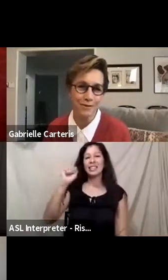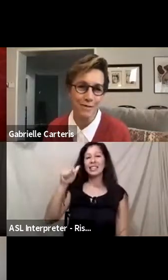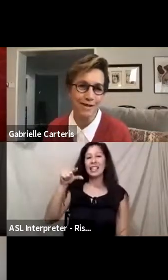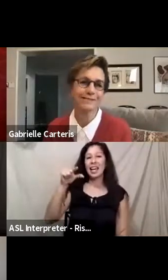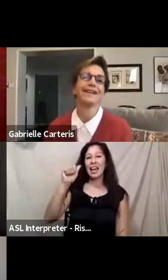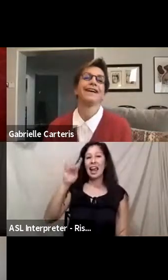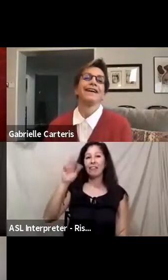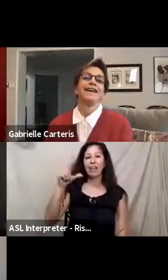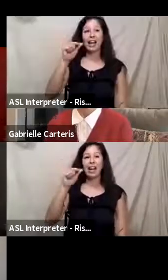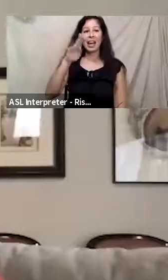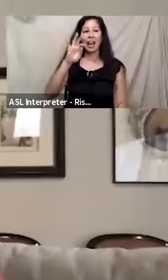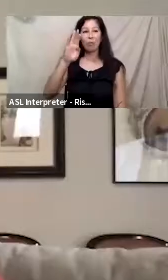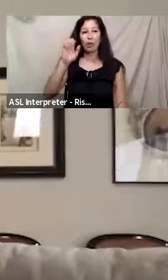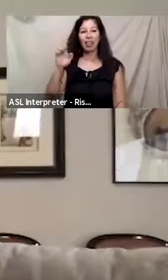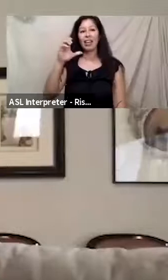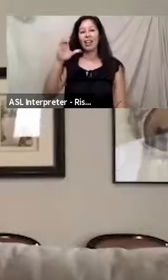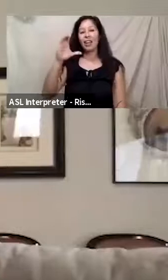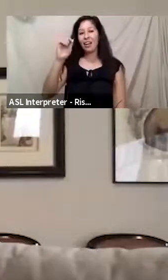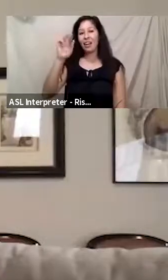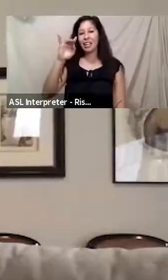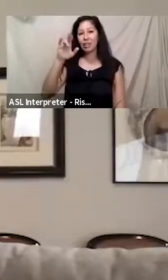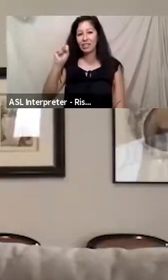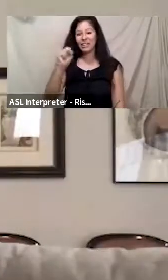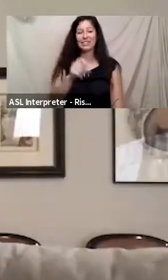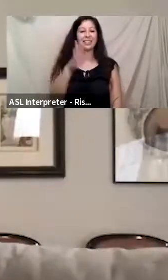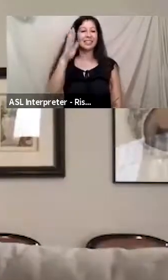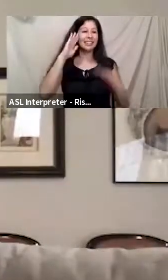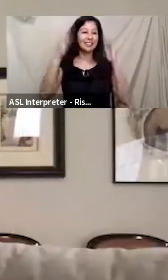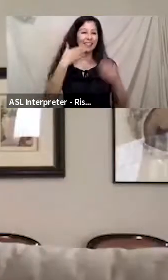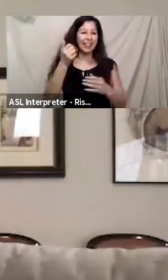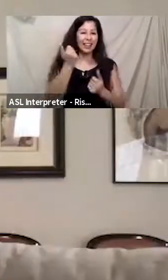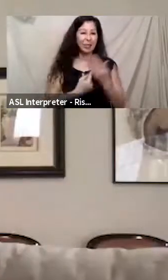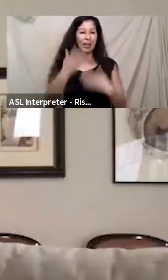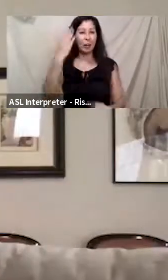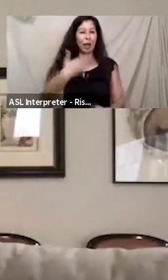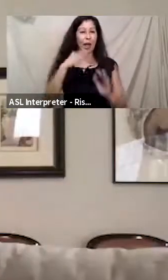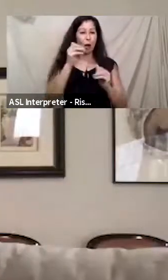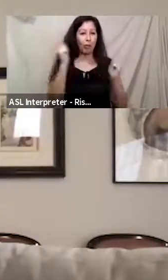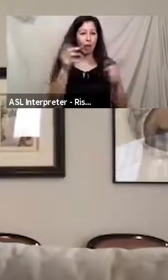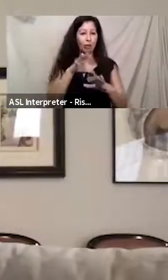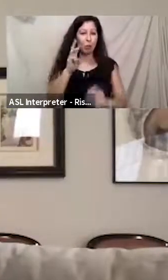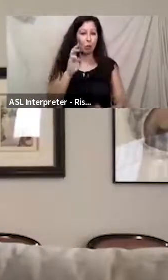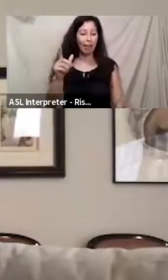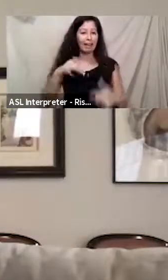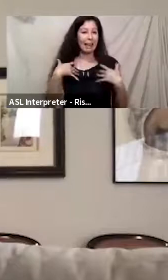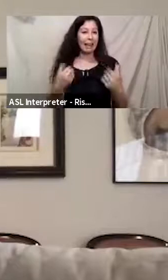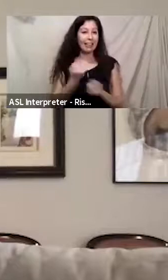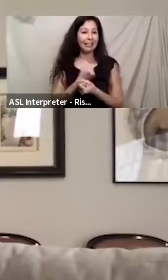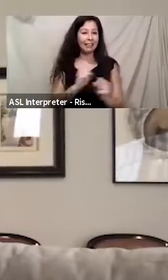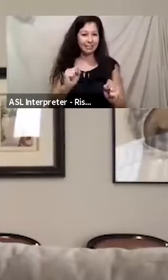Thank you, Pamela. Thank you. Hi, everybody. Welcome. I hope you're all doing well, staying healthy and